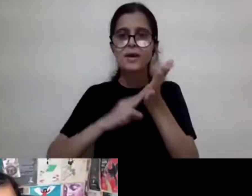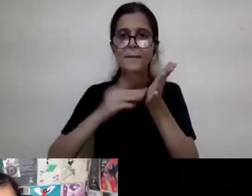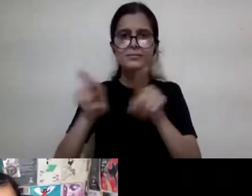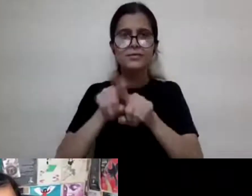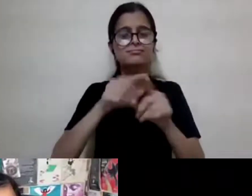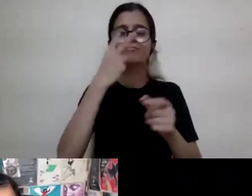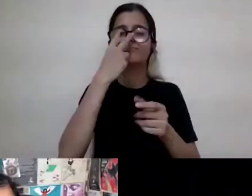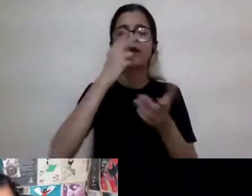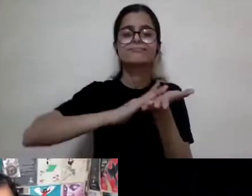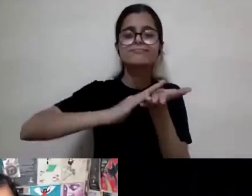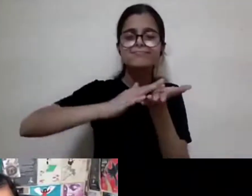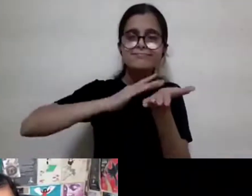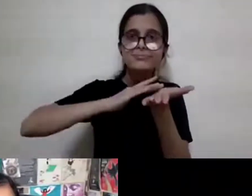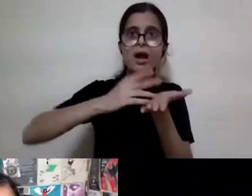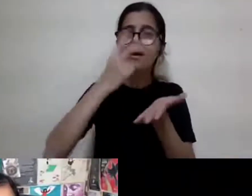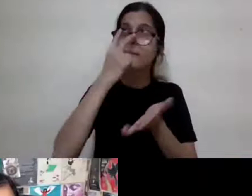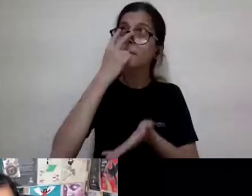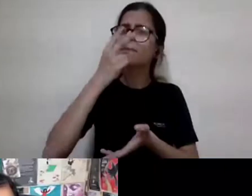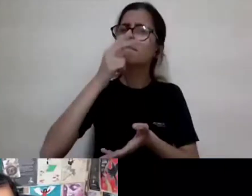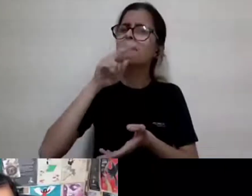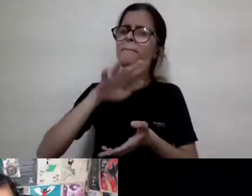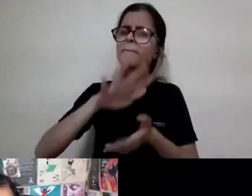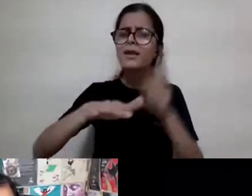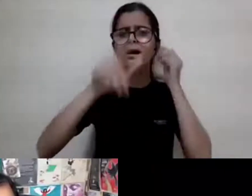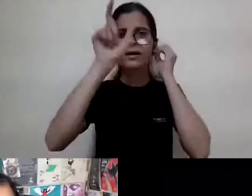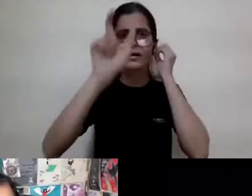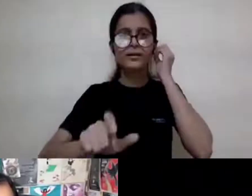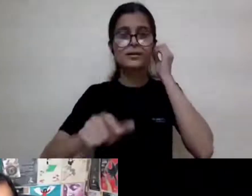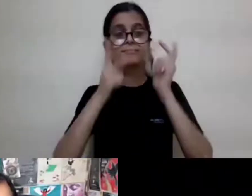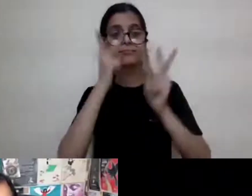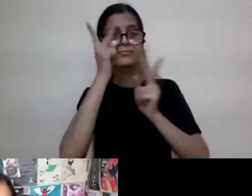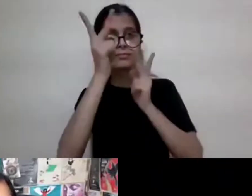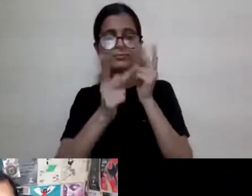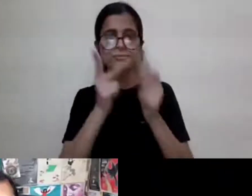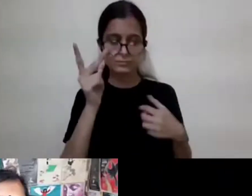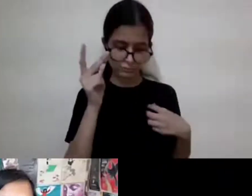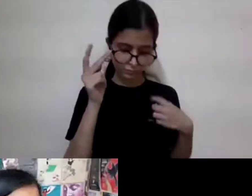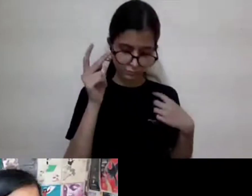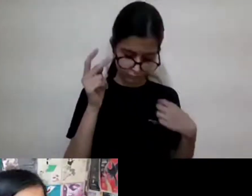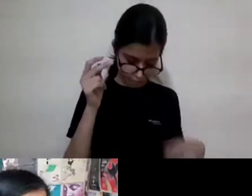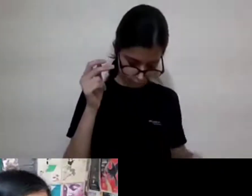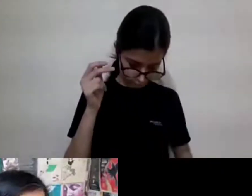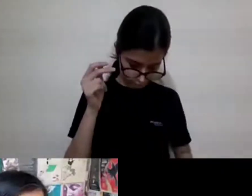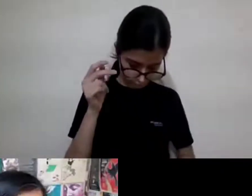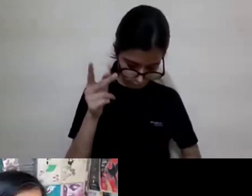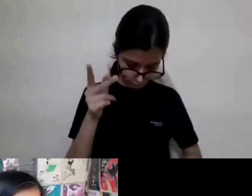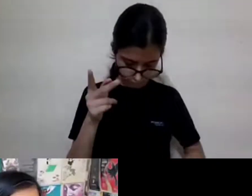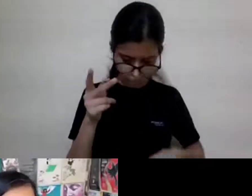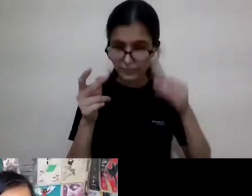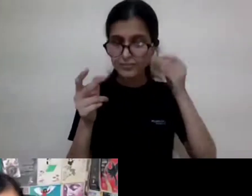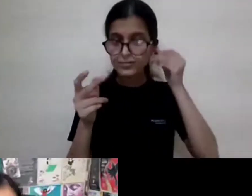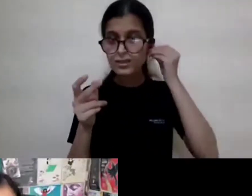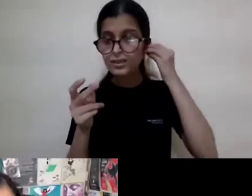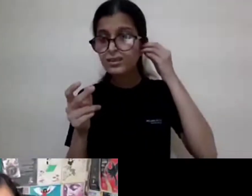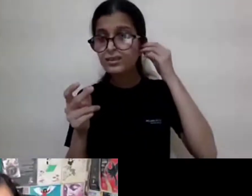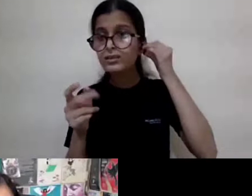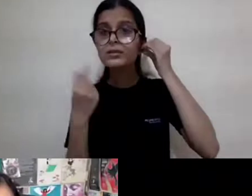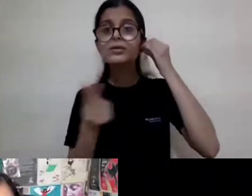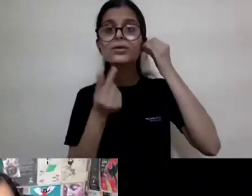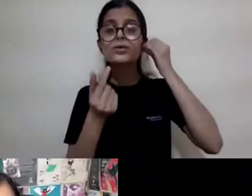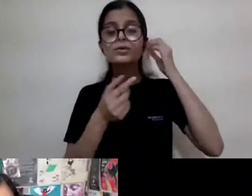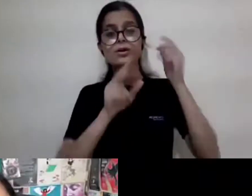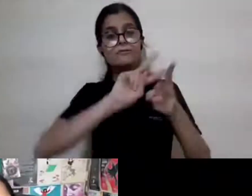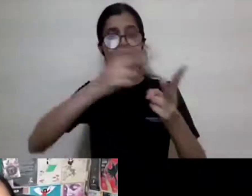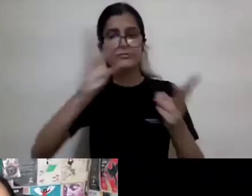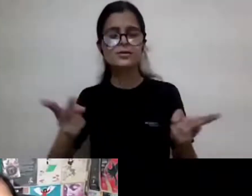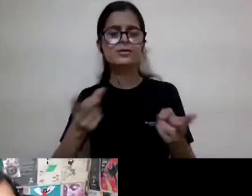visitor, and in the process also the use of different senses in that, but also at the same